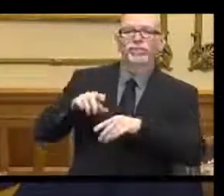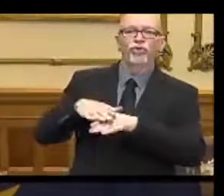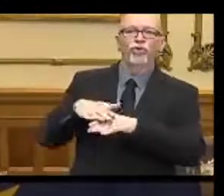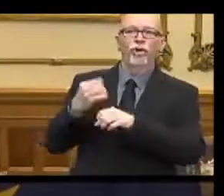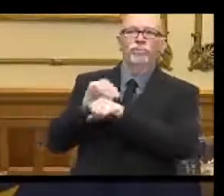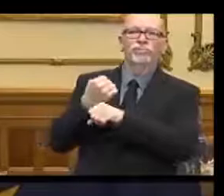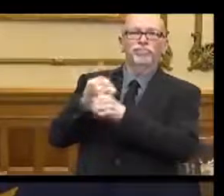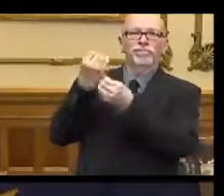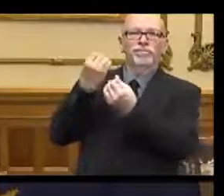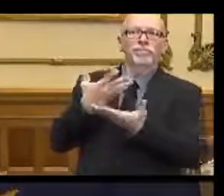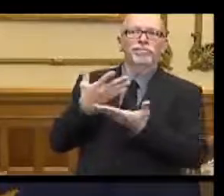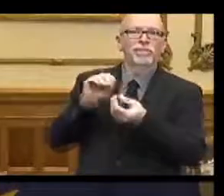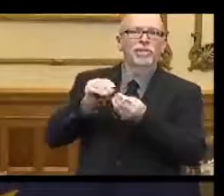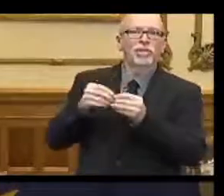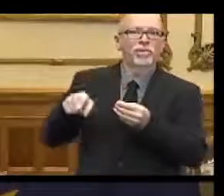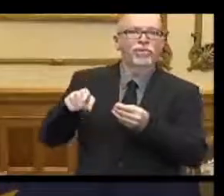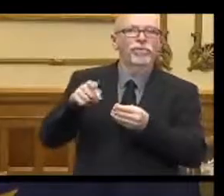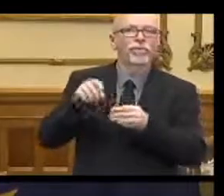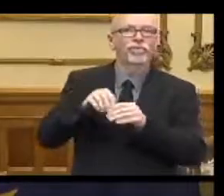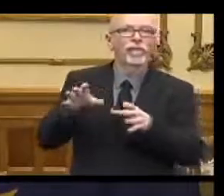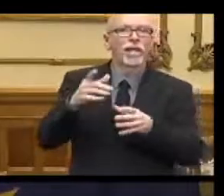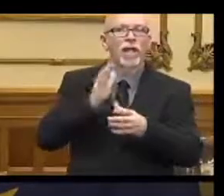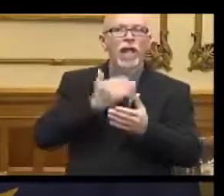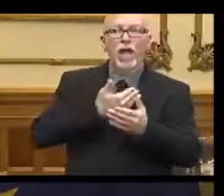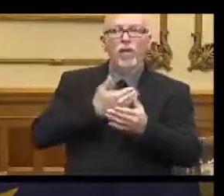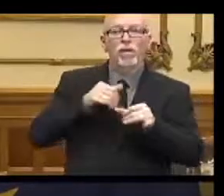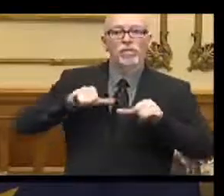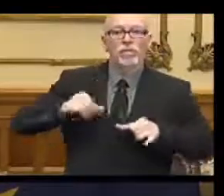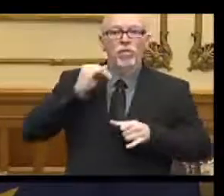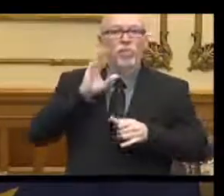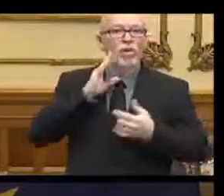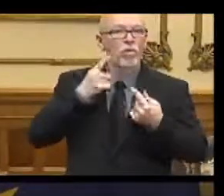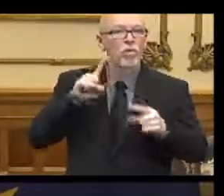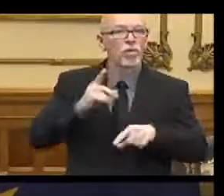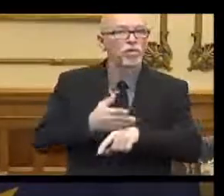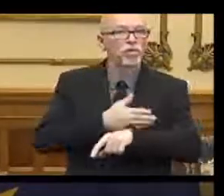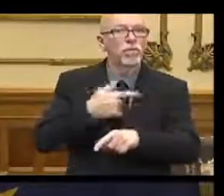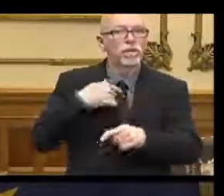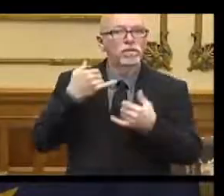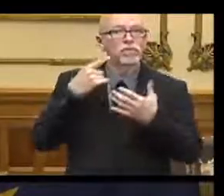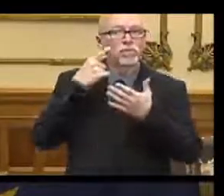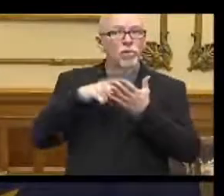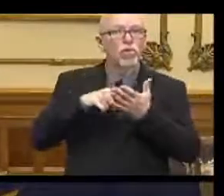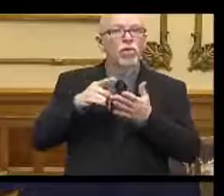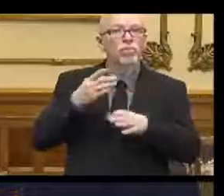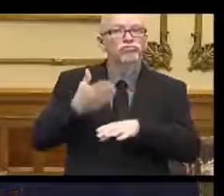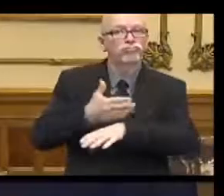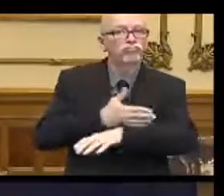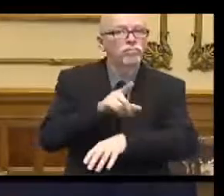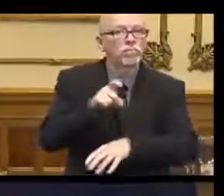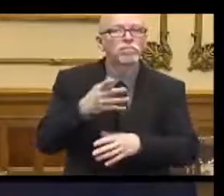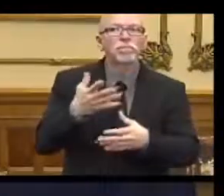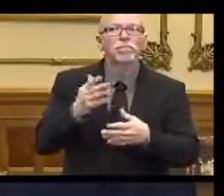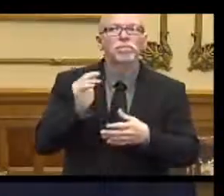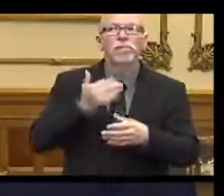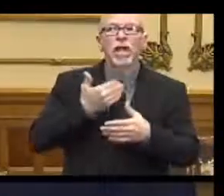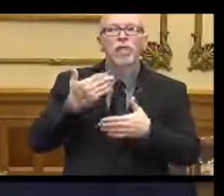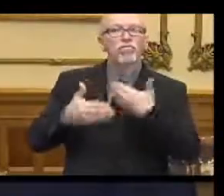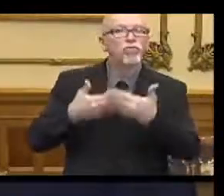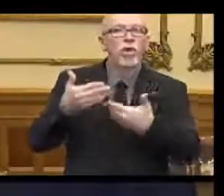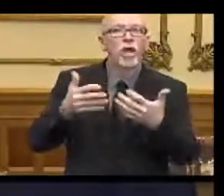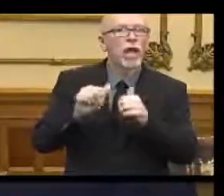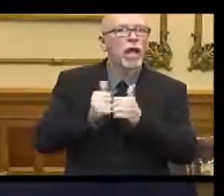they come in. And do our mitigation efforts continue to work? Are we continuing to make progress? Where is that progress